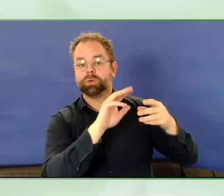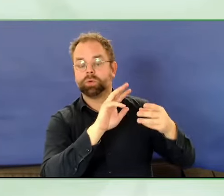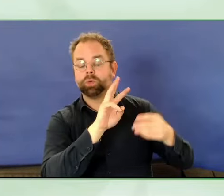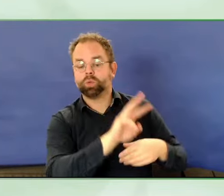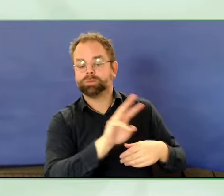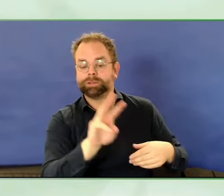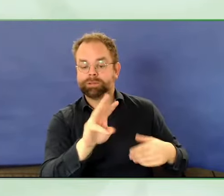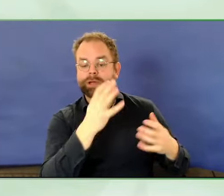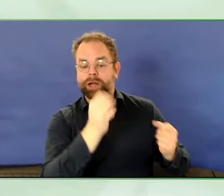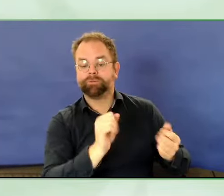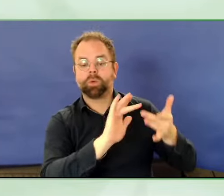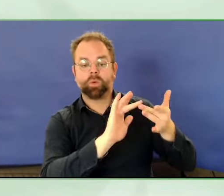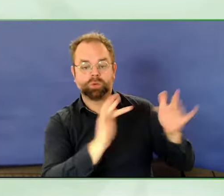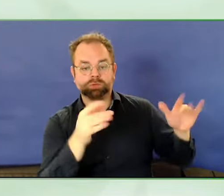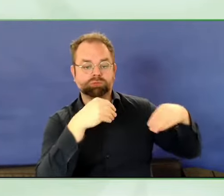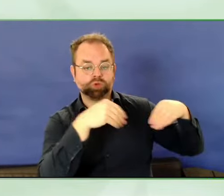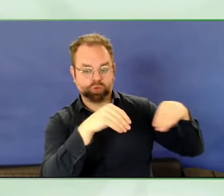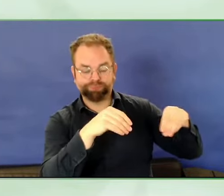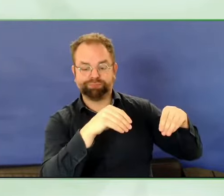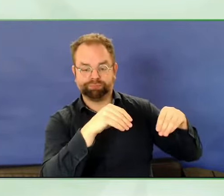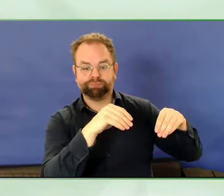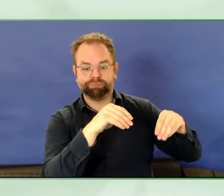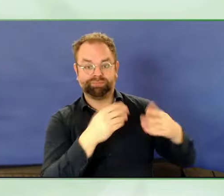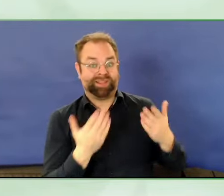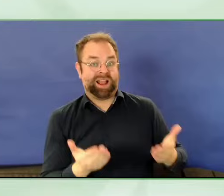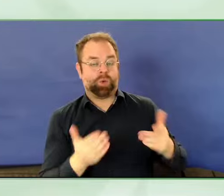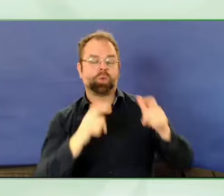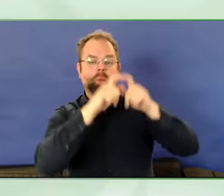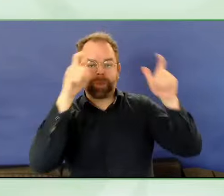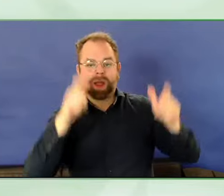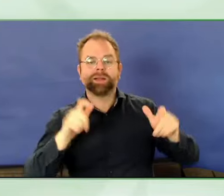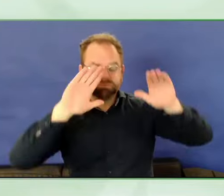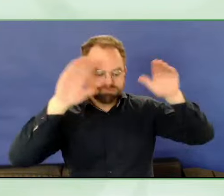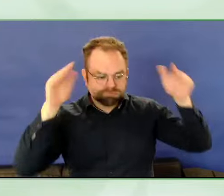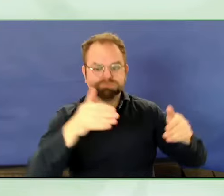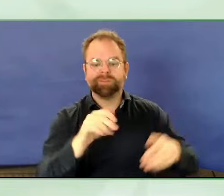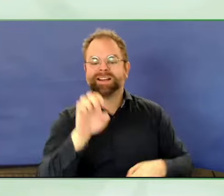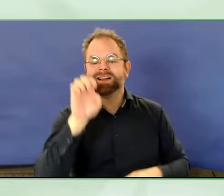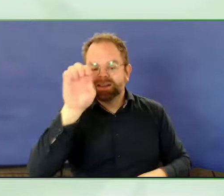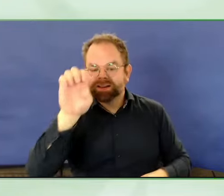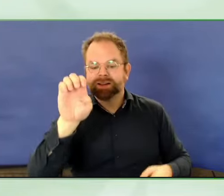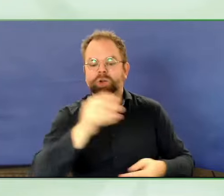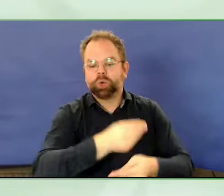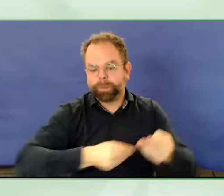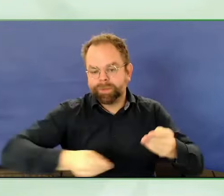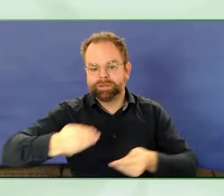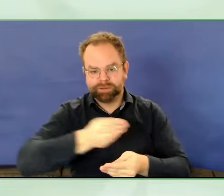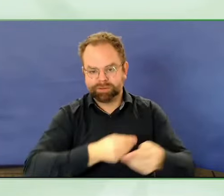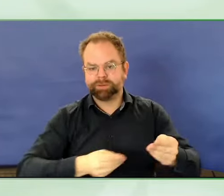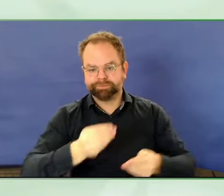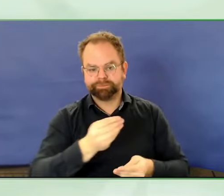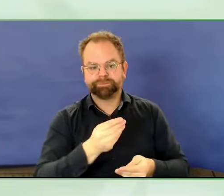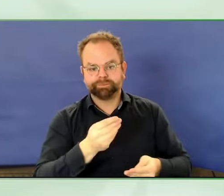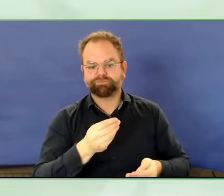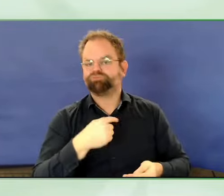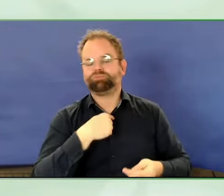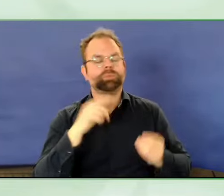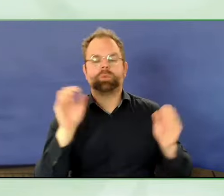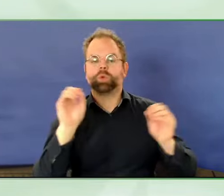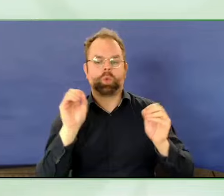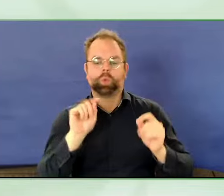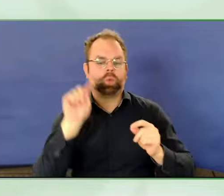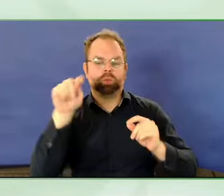stationary like shop, it's only online currently. And together with companies, we want to go to